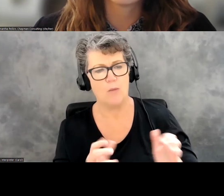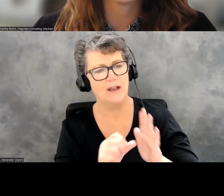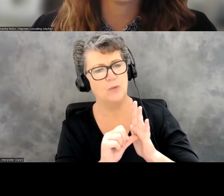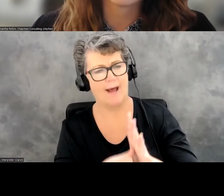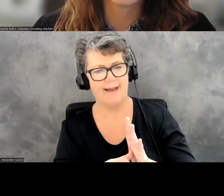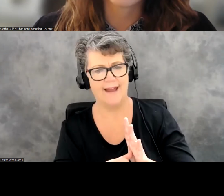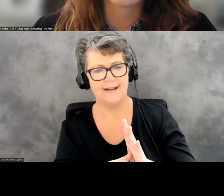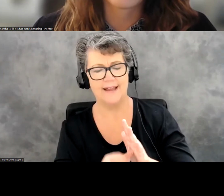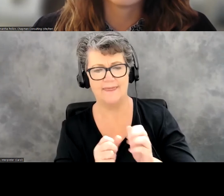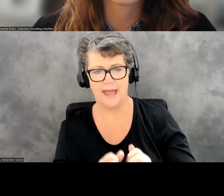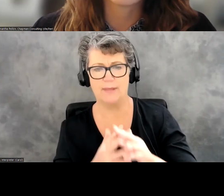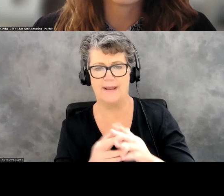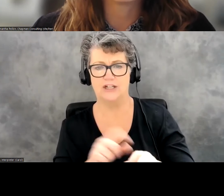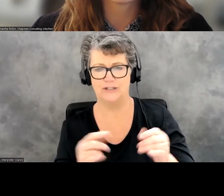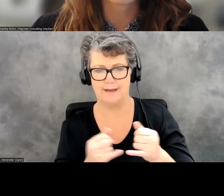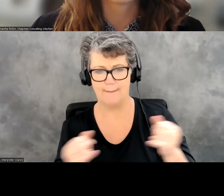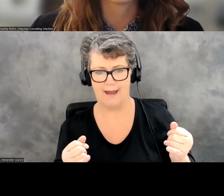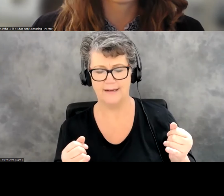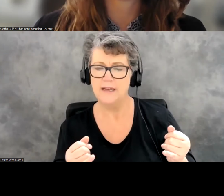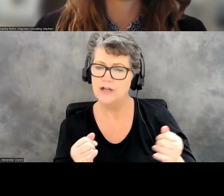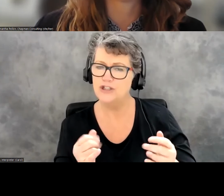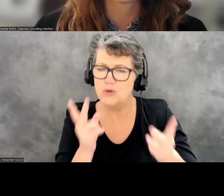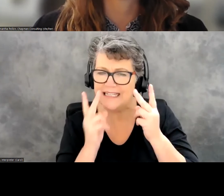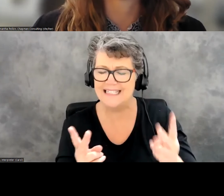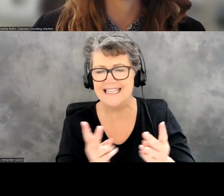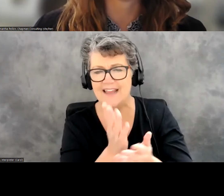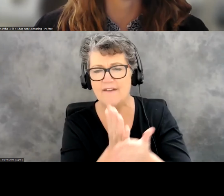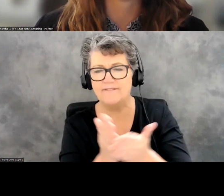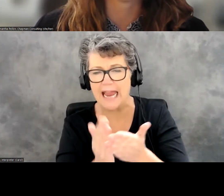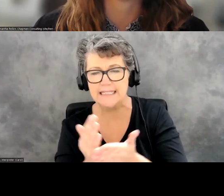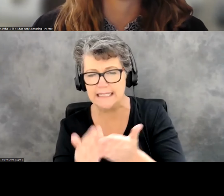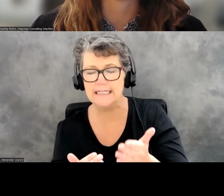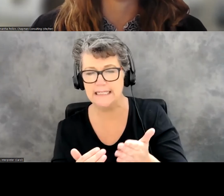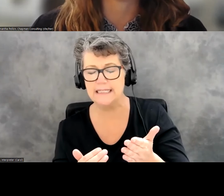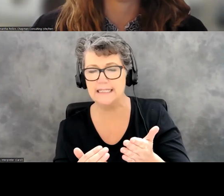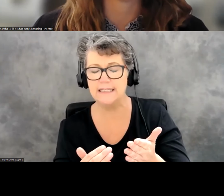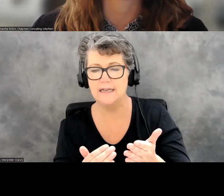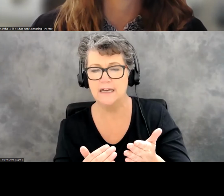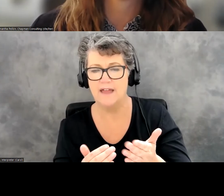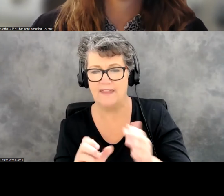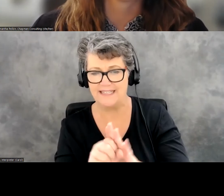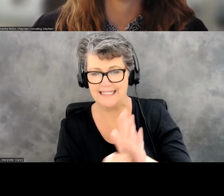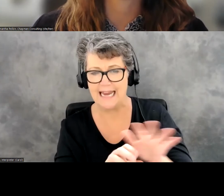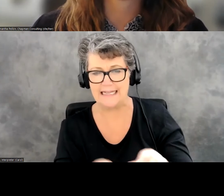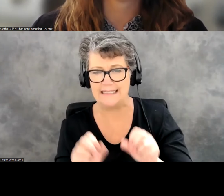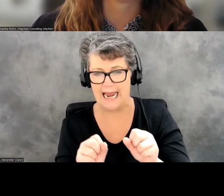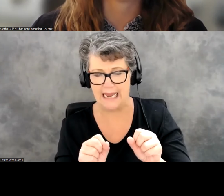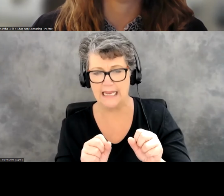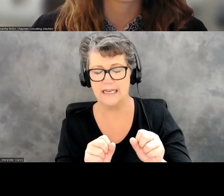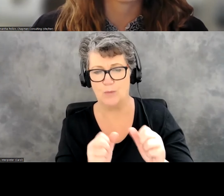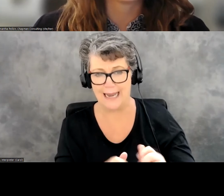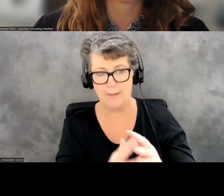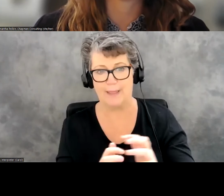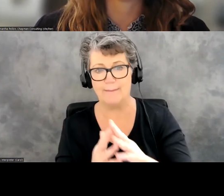highlight the implementation timeline so you can see kind of the phased-in approach that the state has taken when implementing and